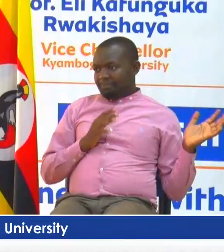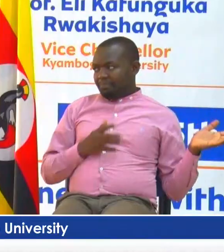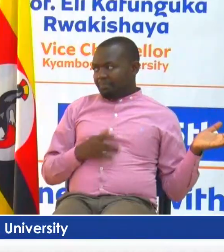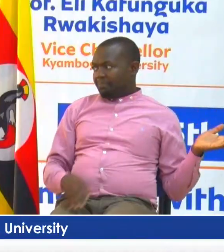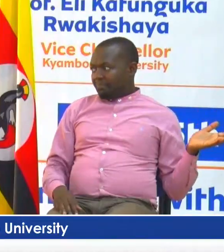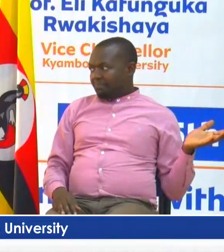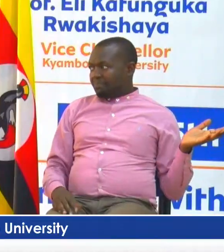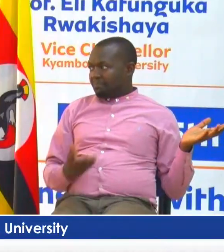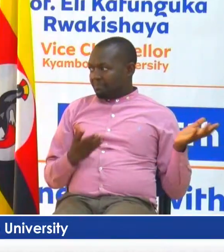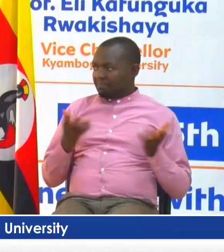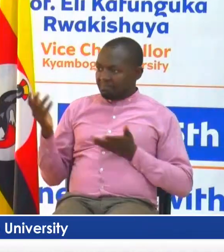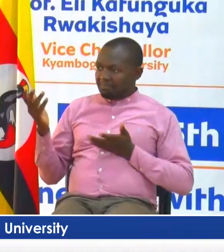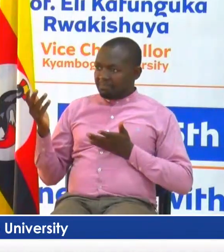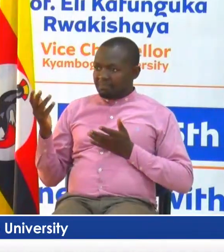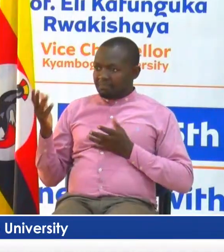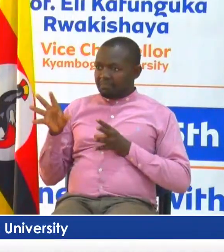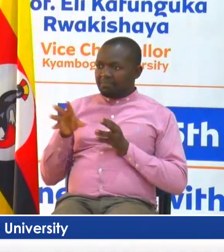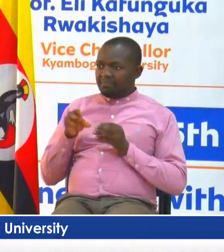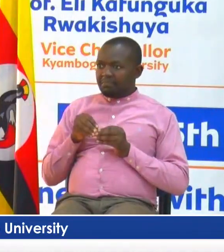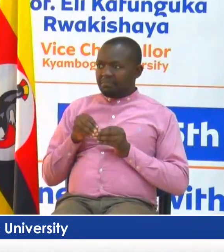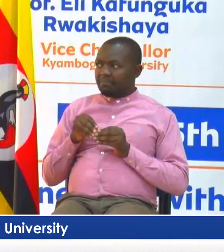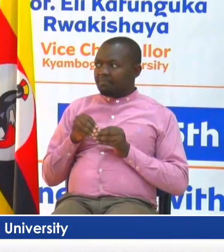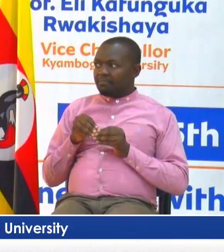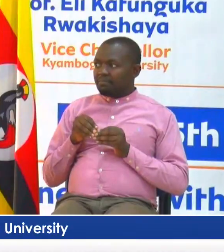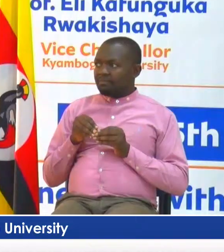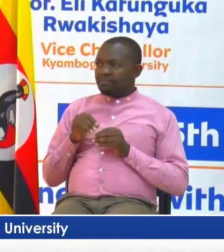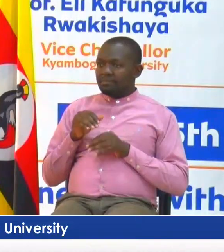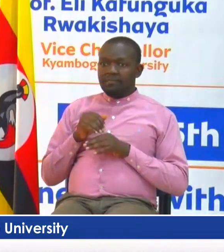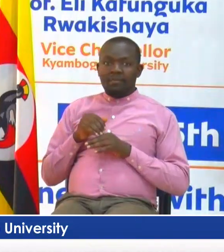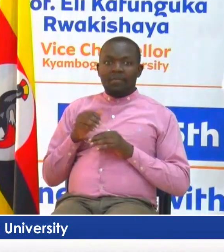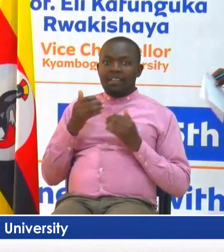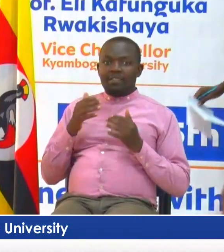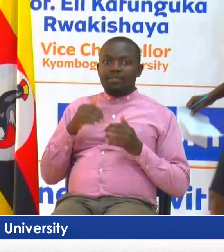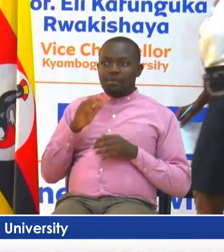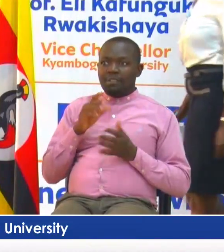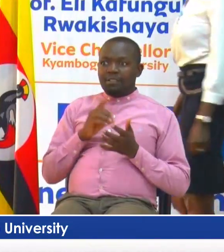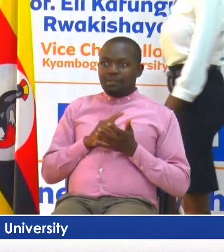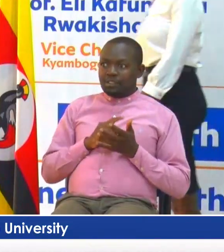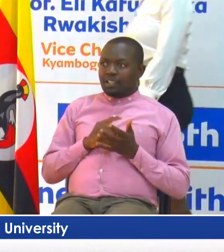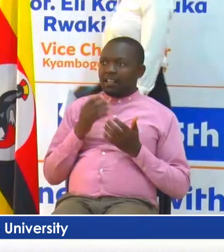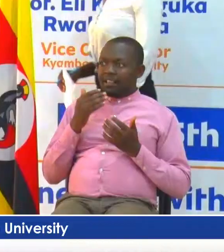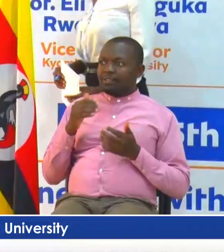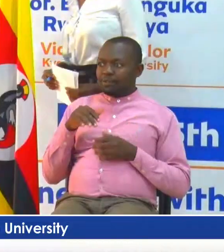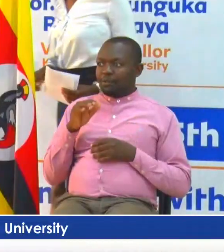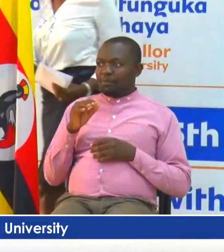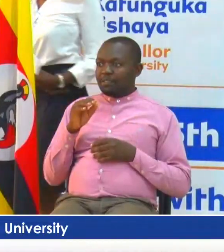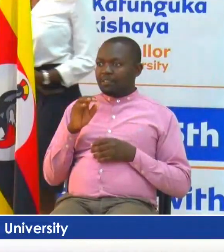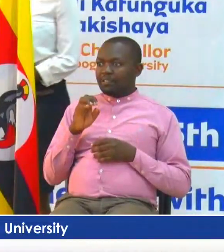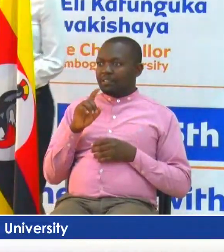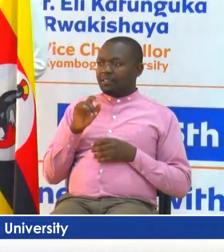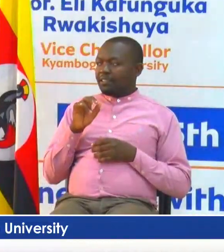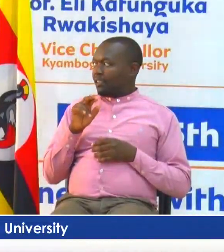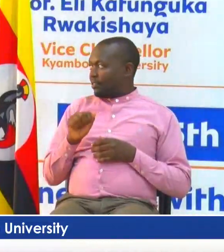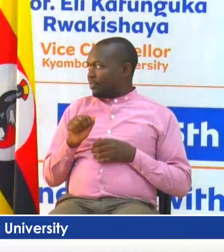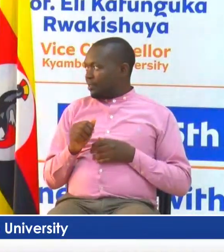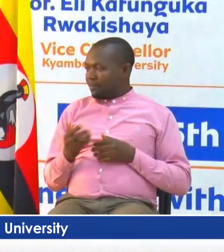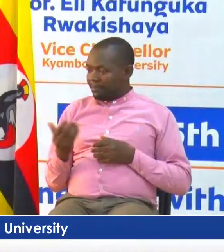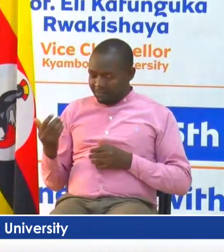come and give us concluding remarks. Thank you very much for coming. Thank you very much, Doctor. Thank you very much, Ezra. Thank you very much.